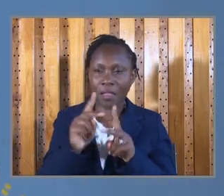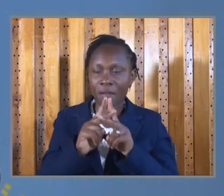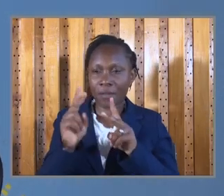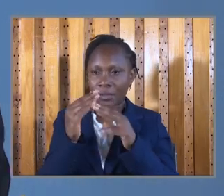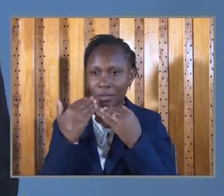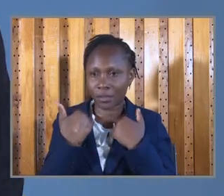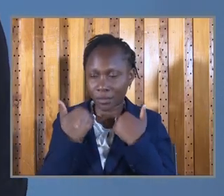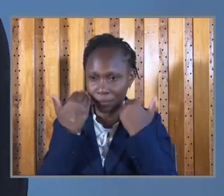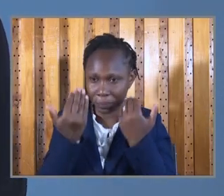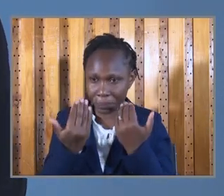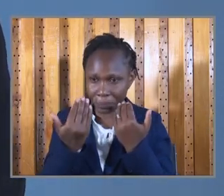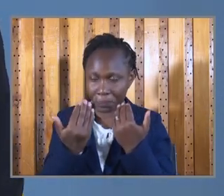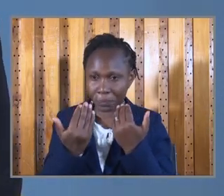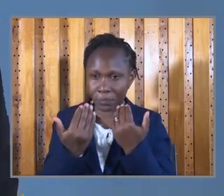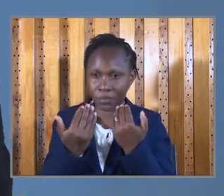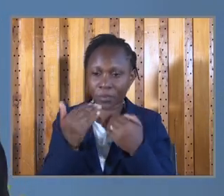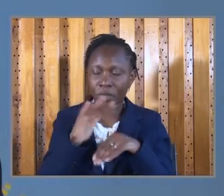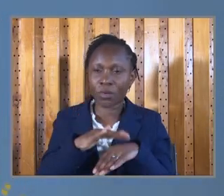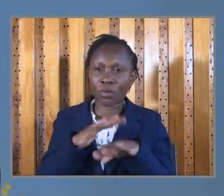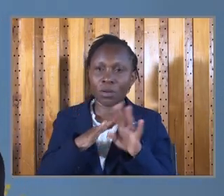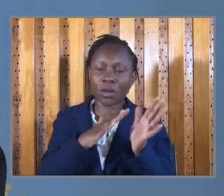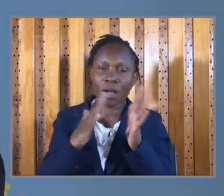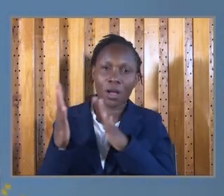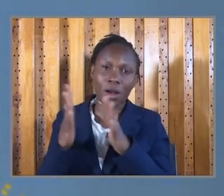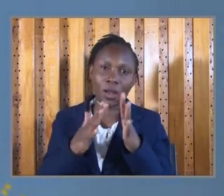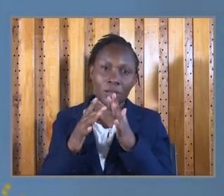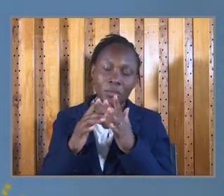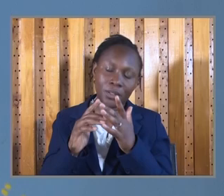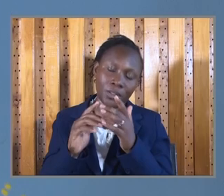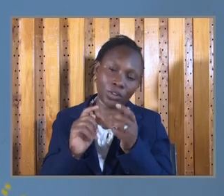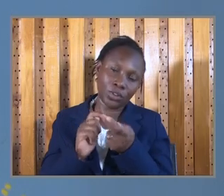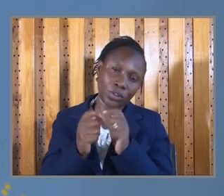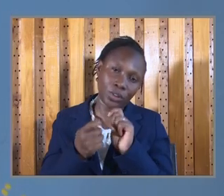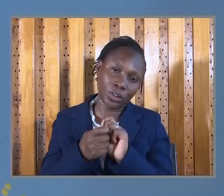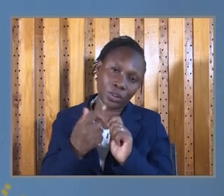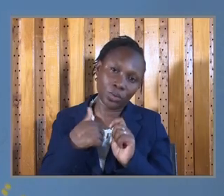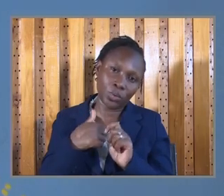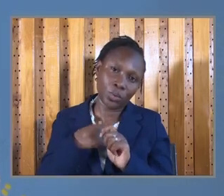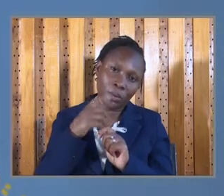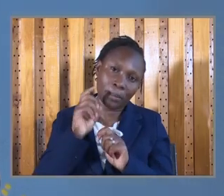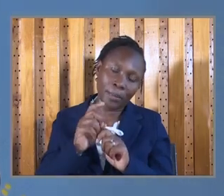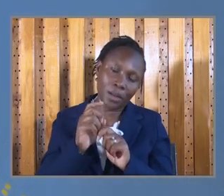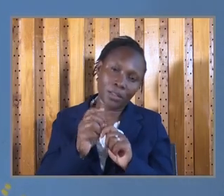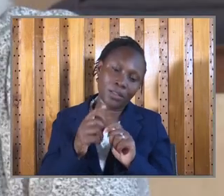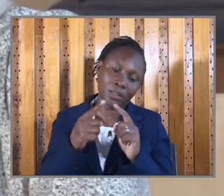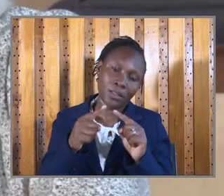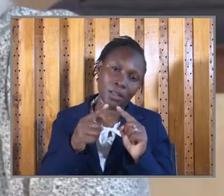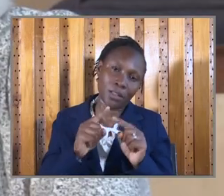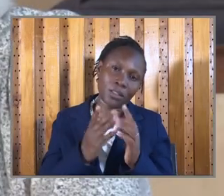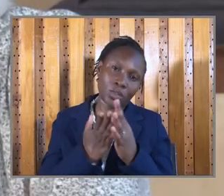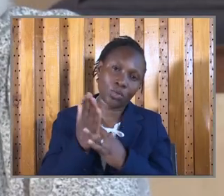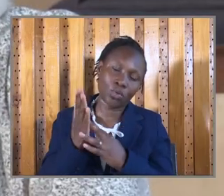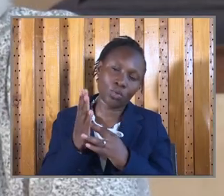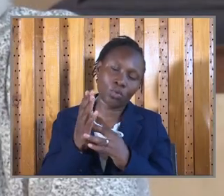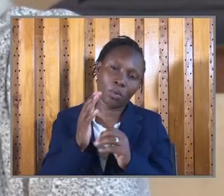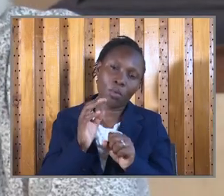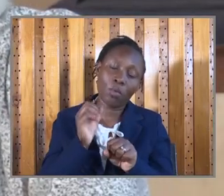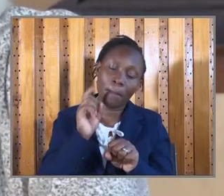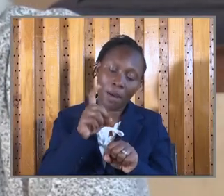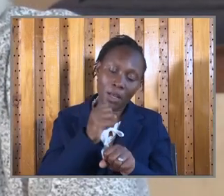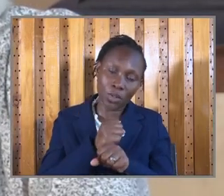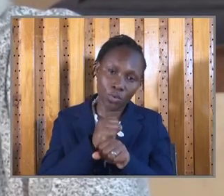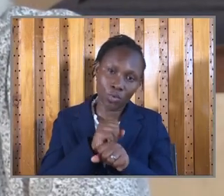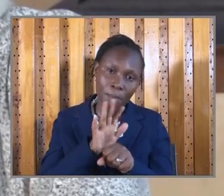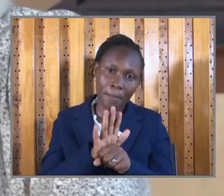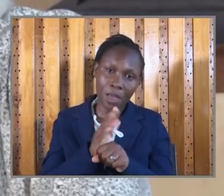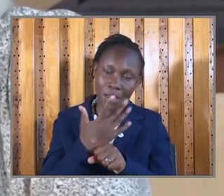So to tackle climate change, in order to tackle climate change, we have to succeed to do many things at the same time, even though that is